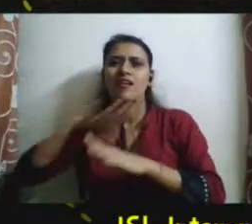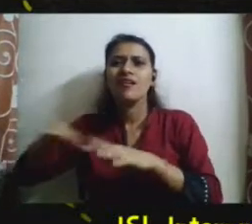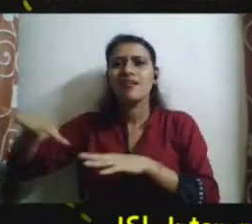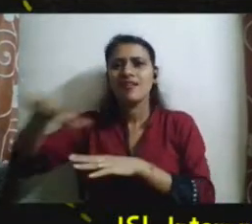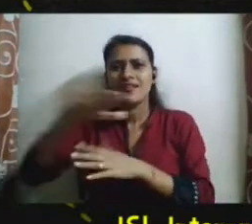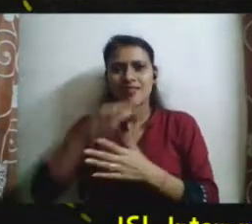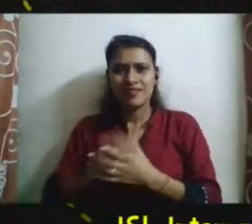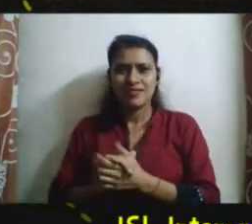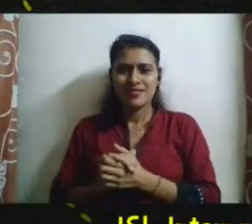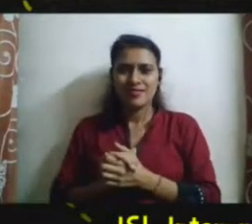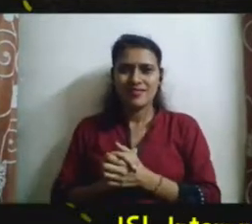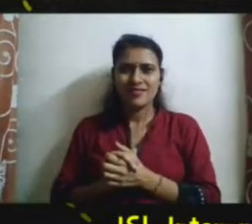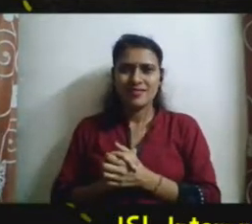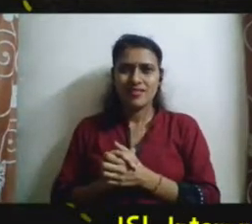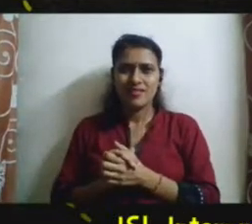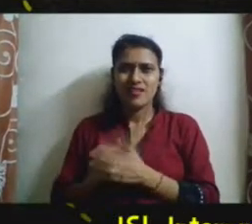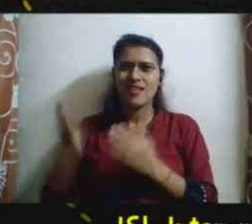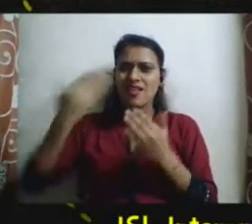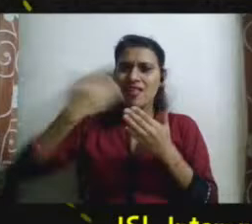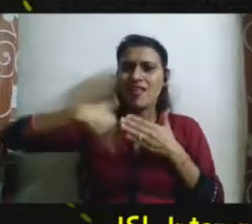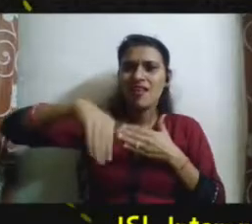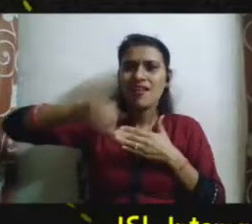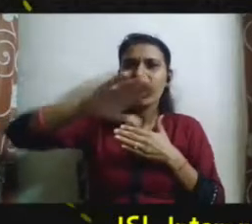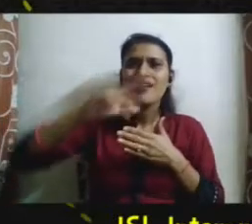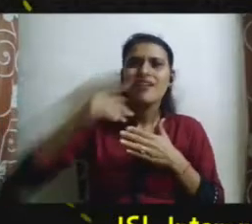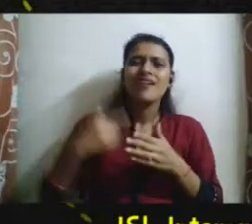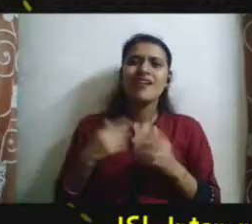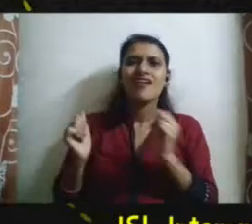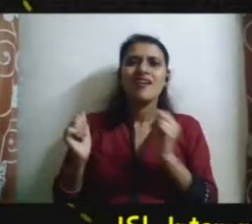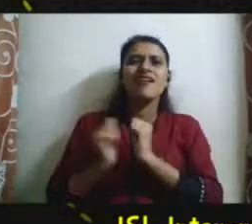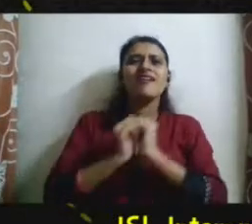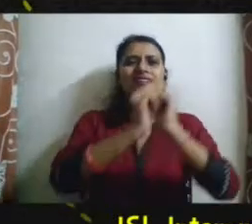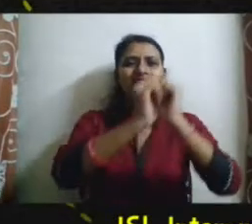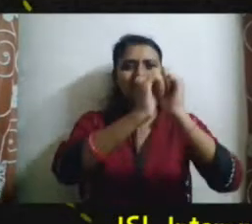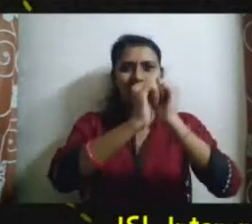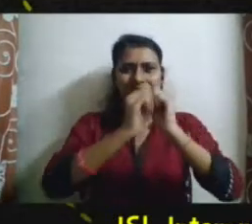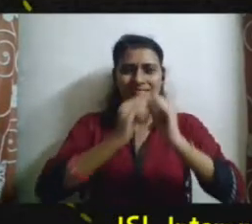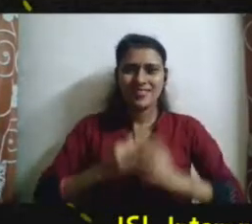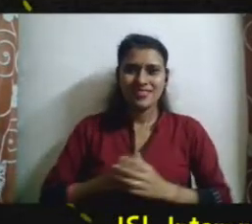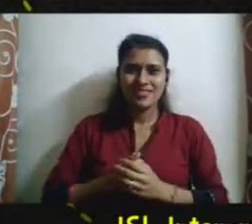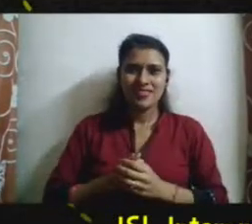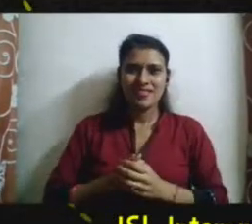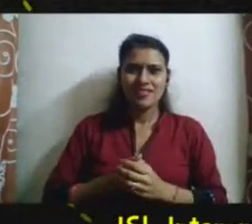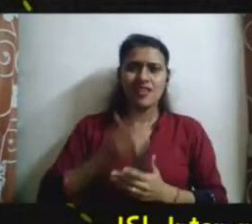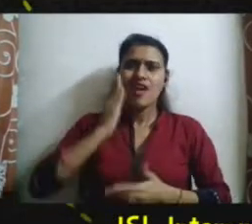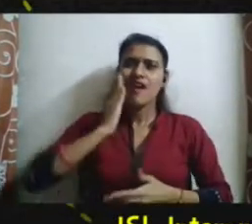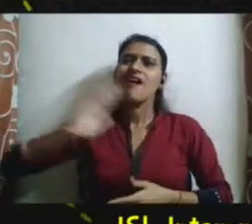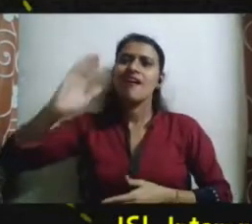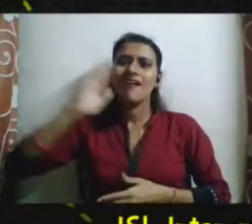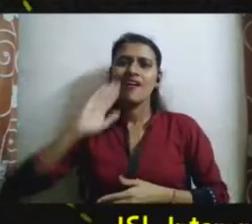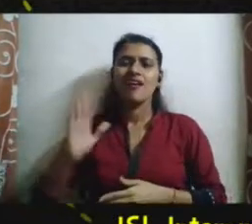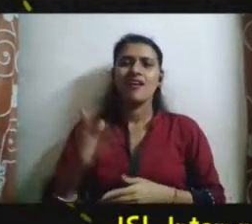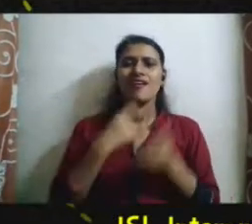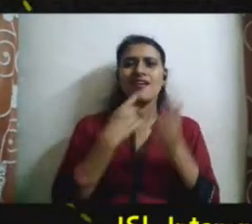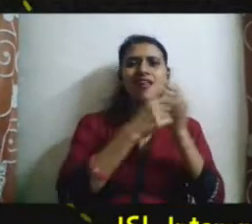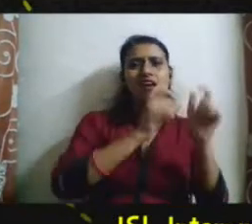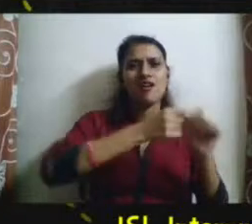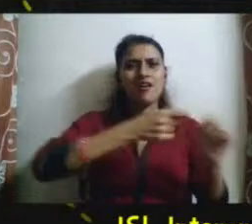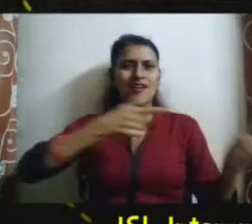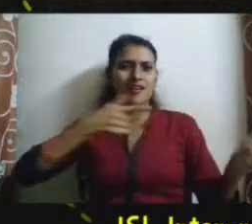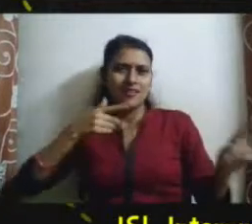ke jaibe gavanva hai ram kalai